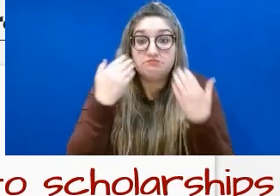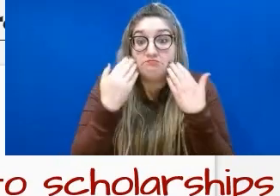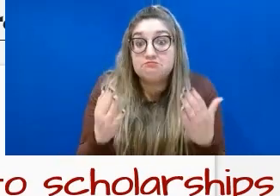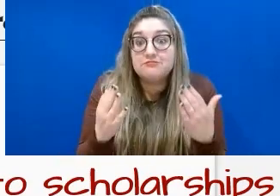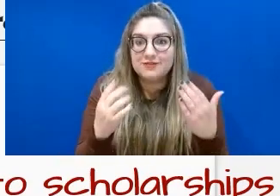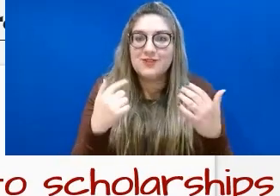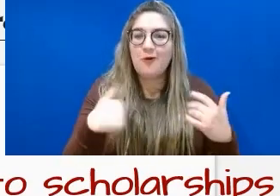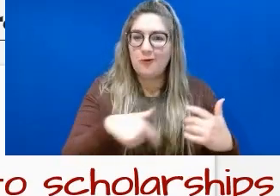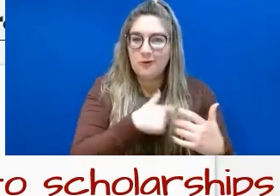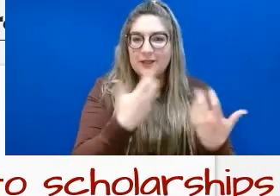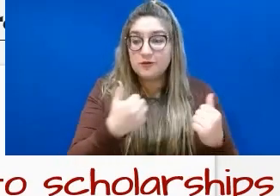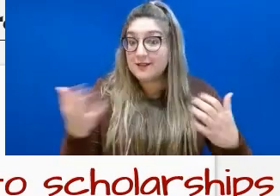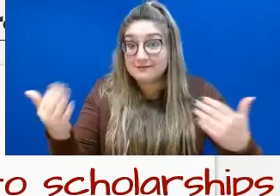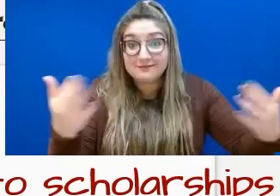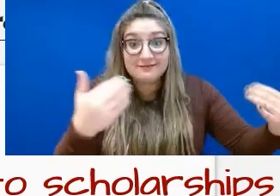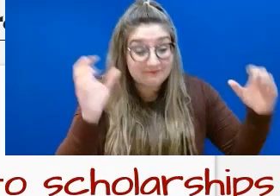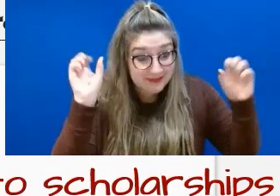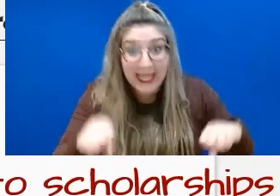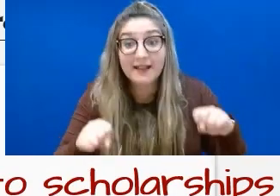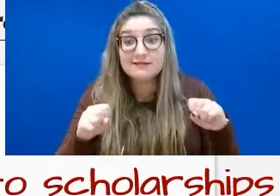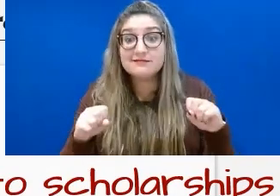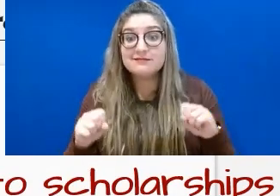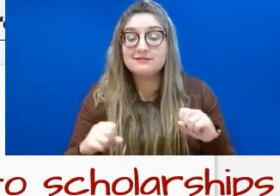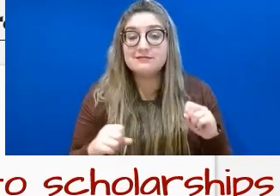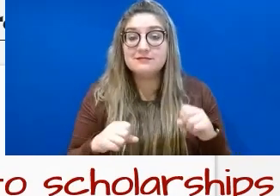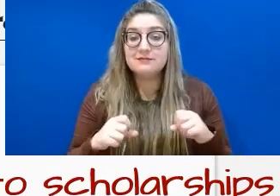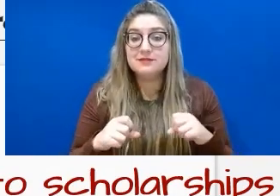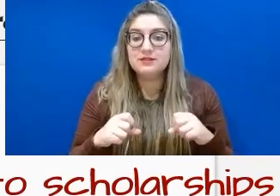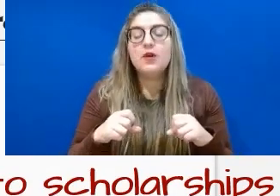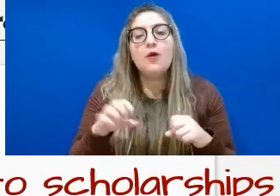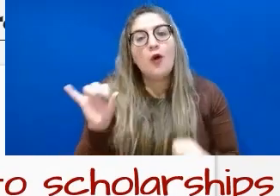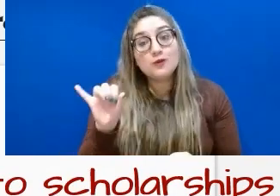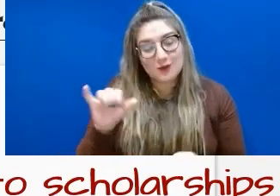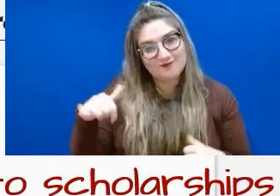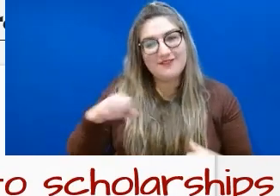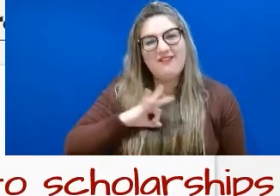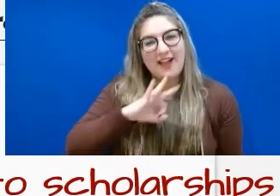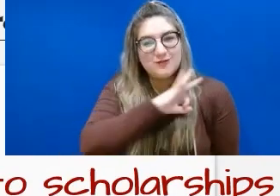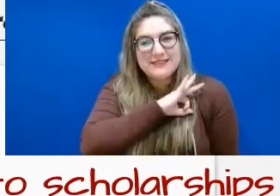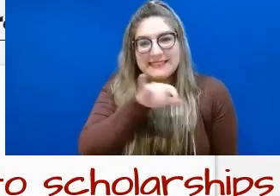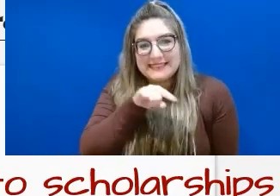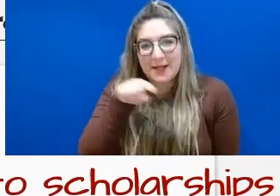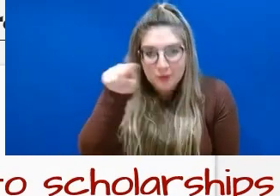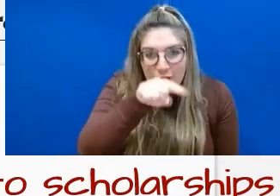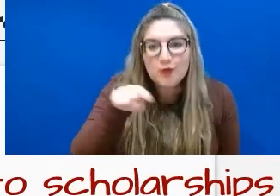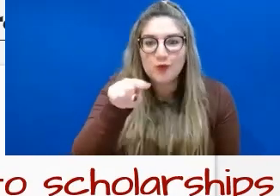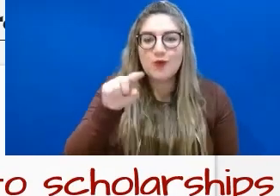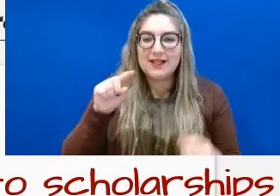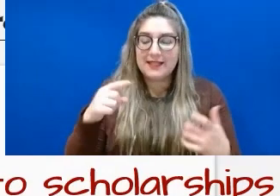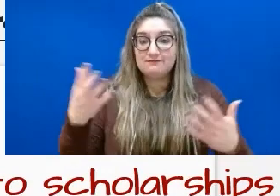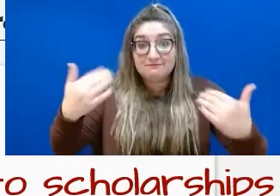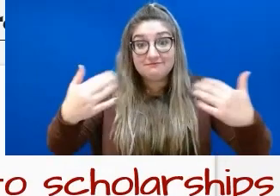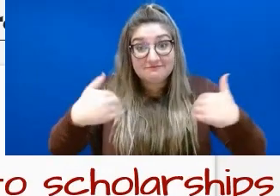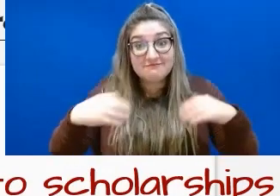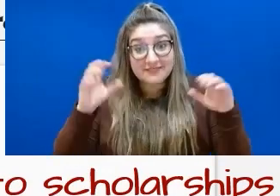awareness. And also the staff and the faculty like you will try to bring you this awareness that yes, they can apply.